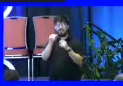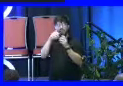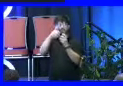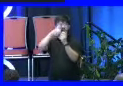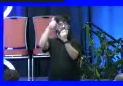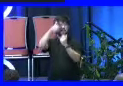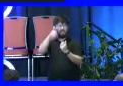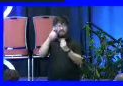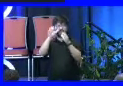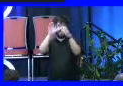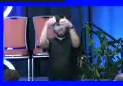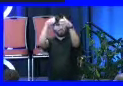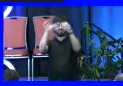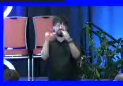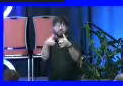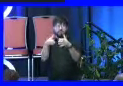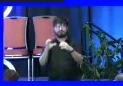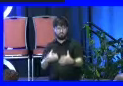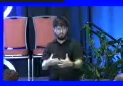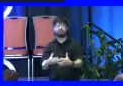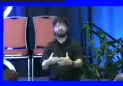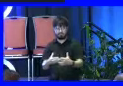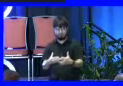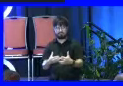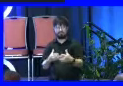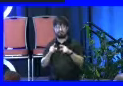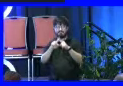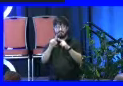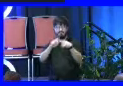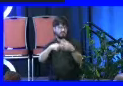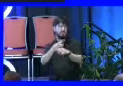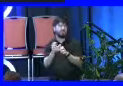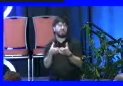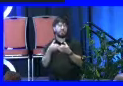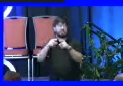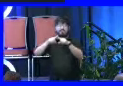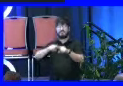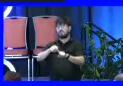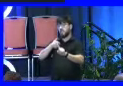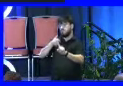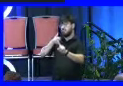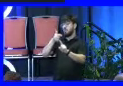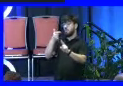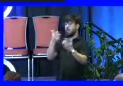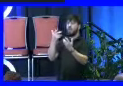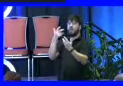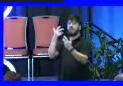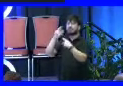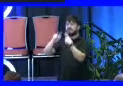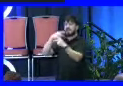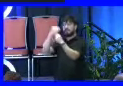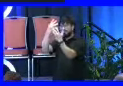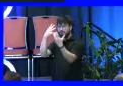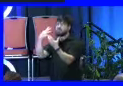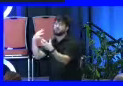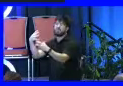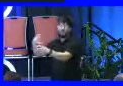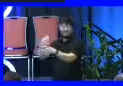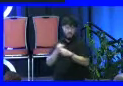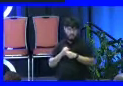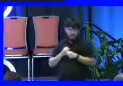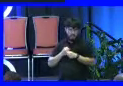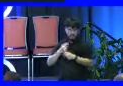member populations, into different risk groups based off of the information and data that we have. So with this,